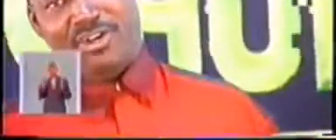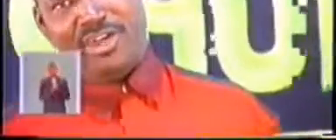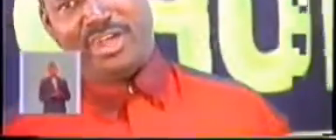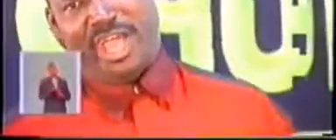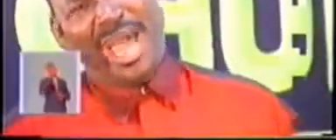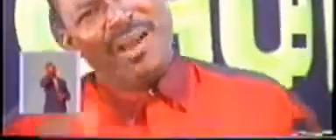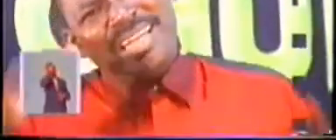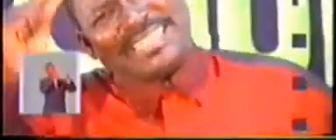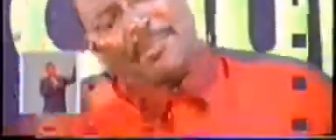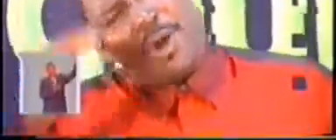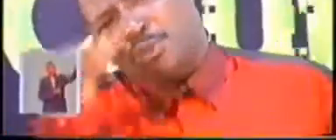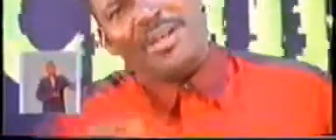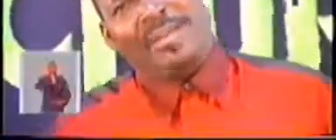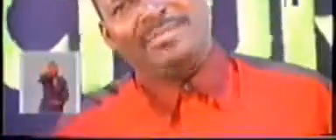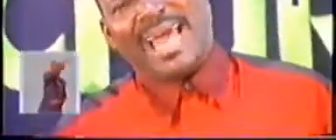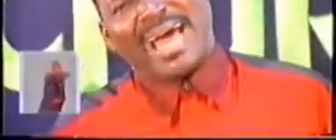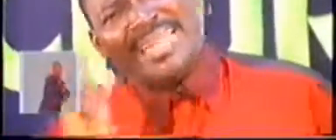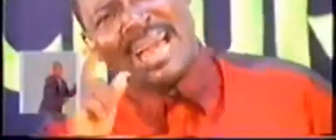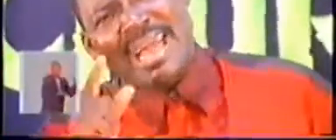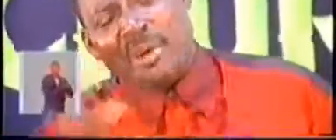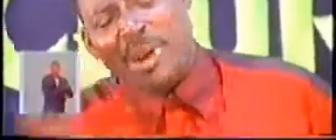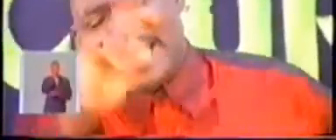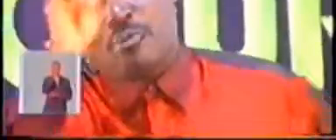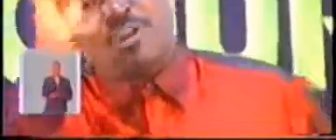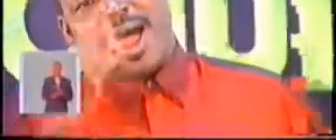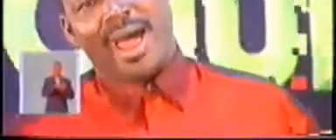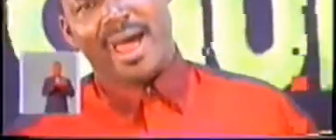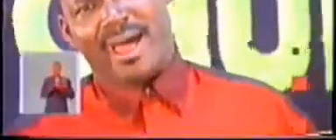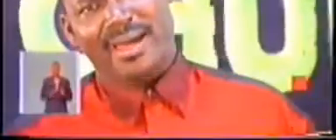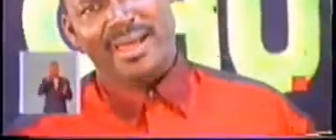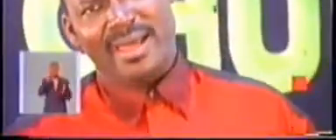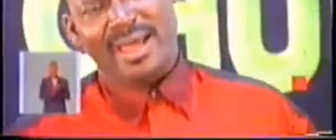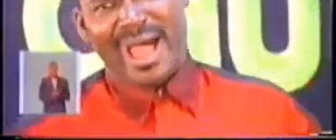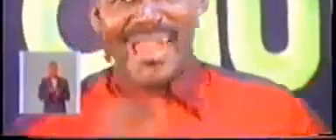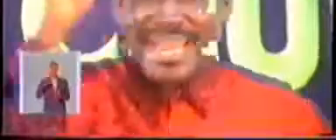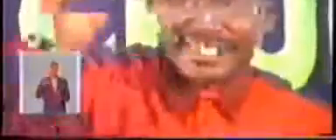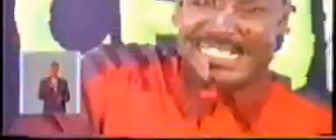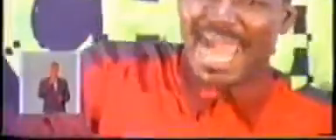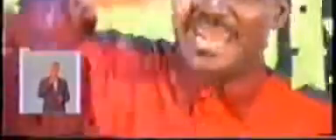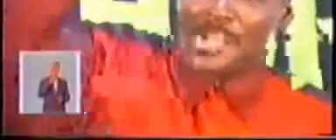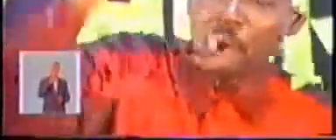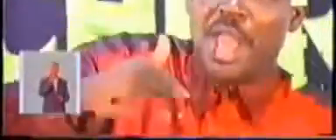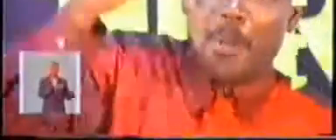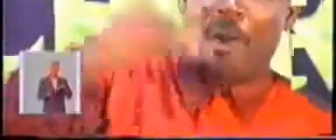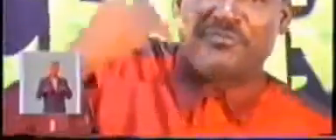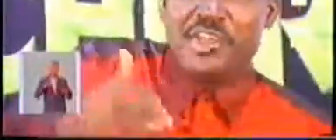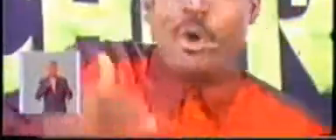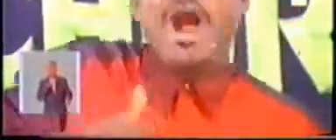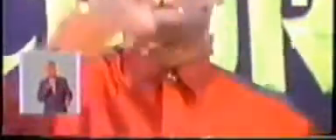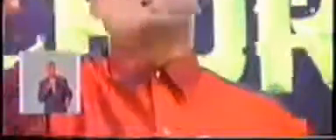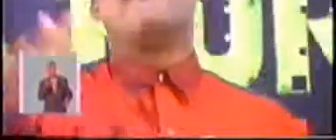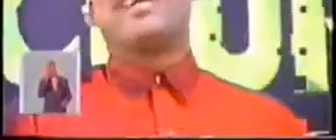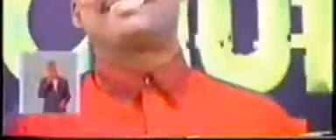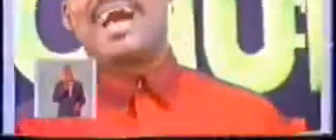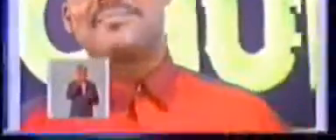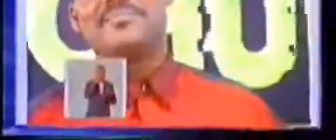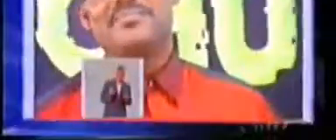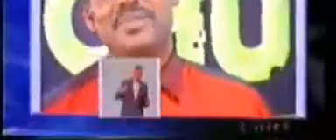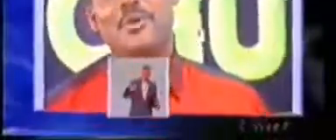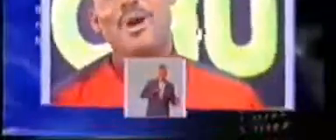fwo. Enu wadi asam no atu, onye, nimse, adi ayaye no, enye kura. Adenti, ane yambo, nyangupo, fi, no, atom,